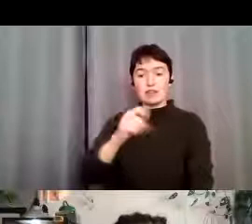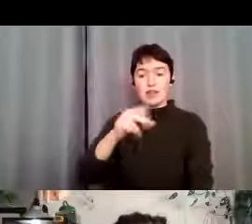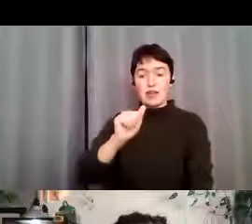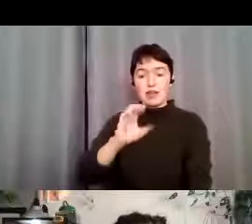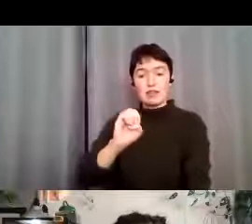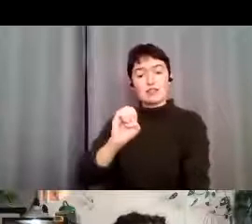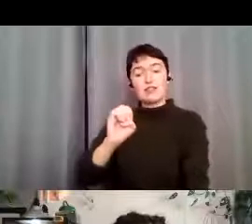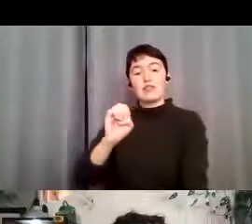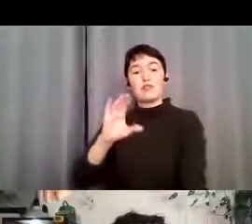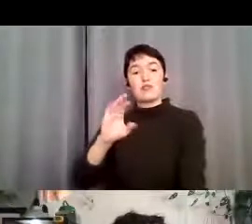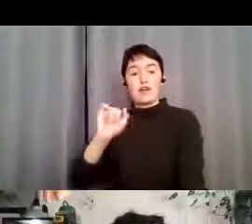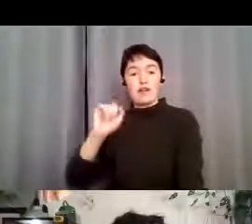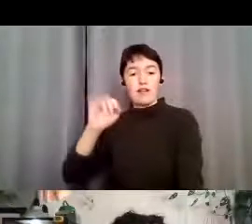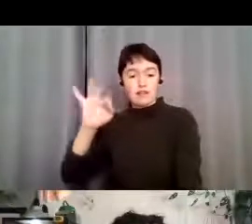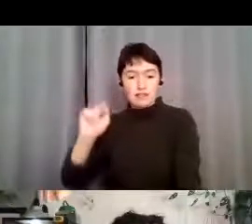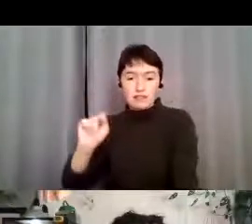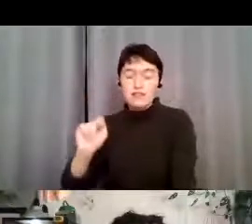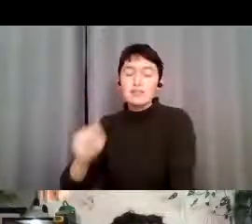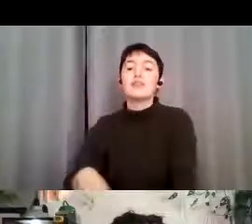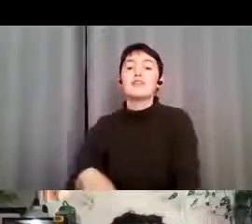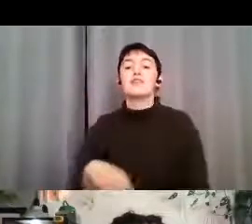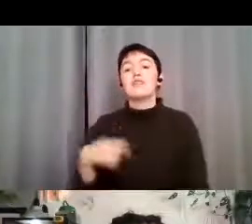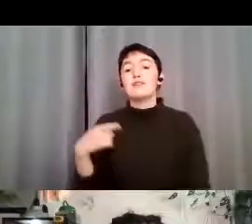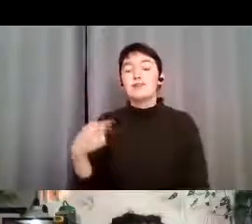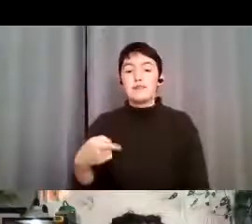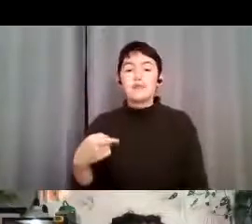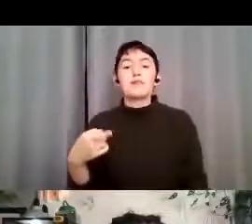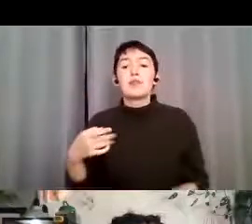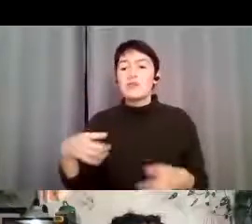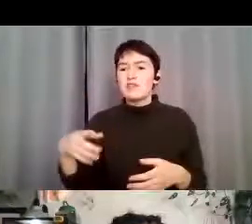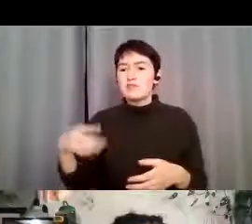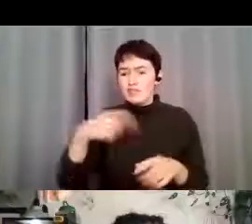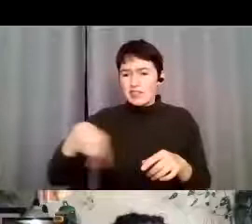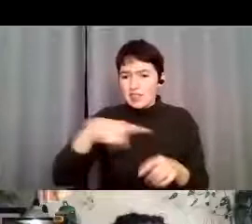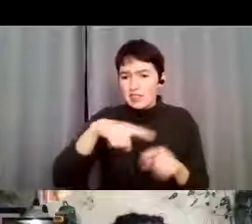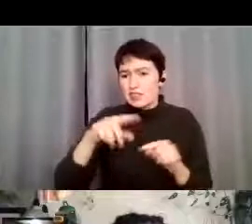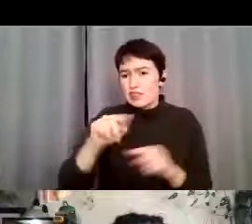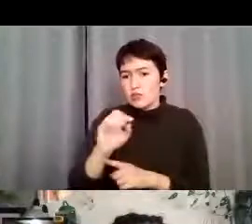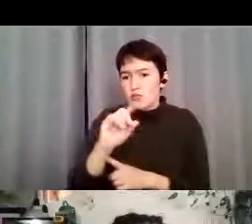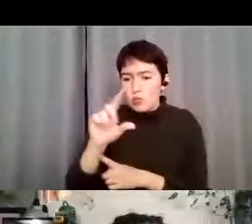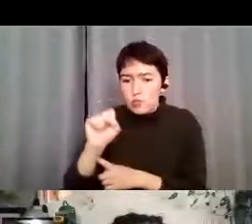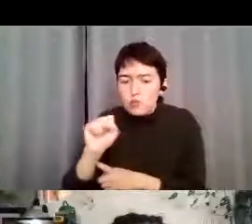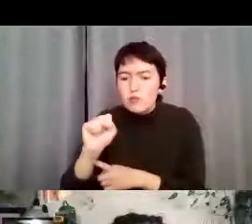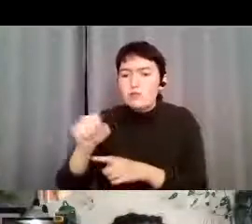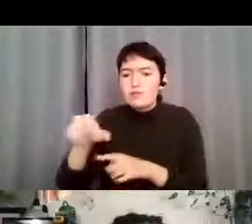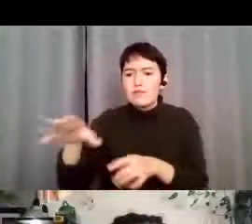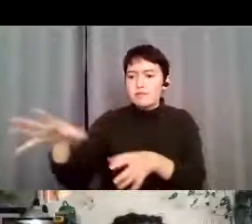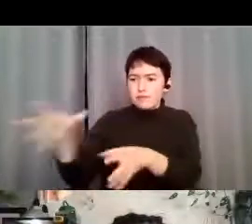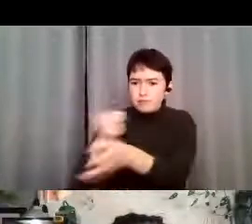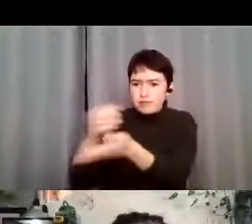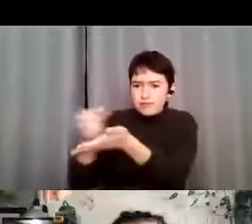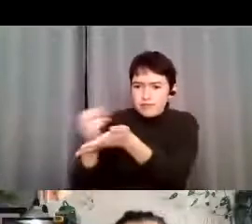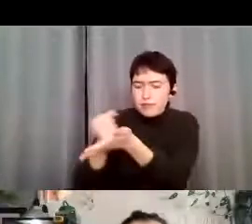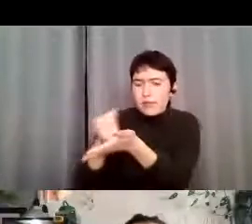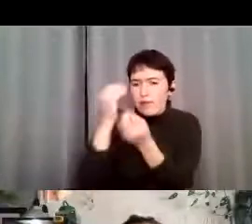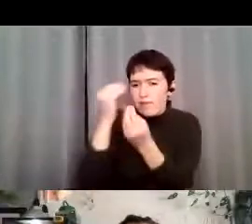overhead above the moon, and the cameras and telescopes collect all of this information, they use this big